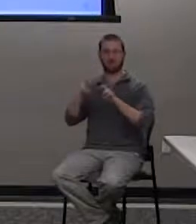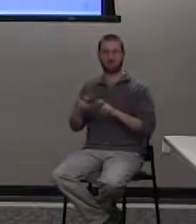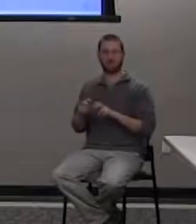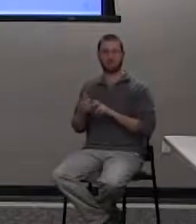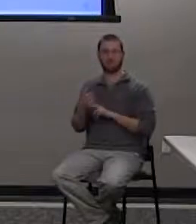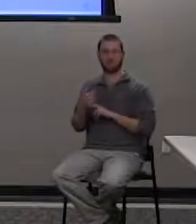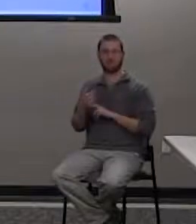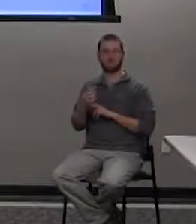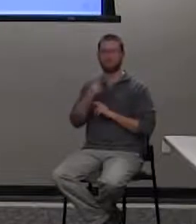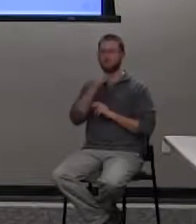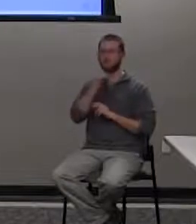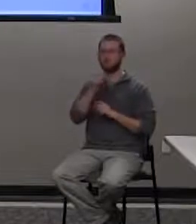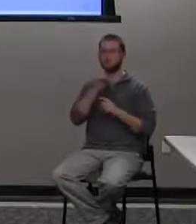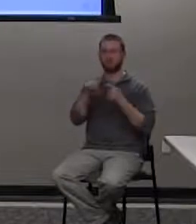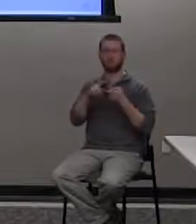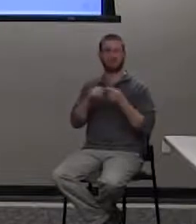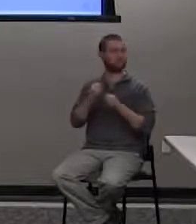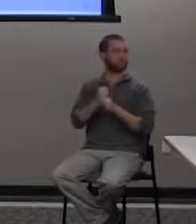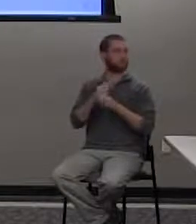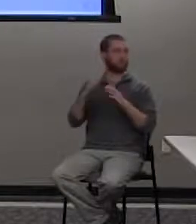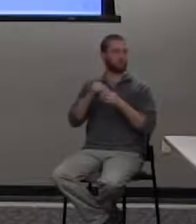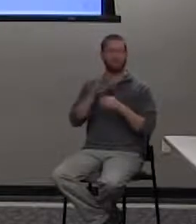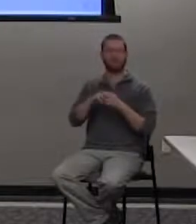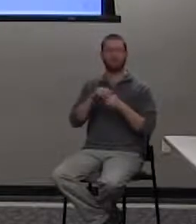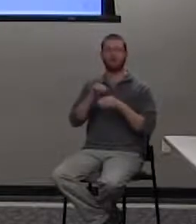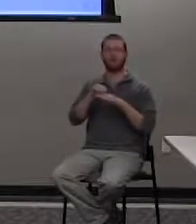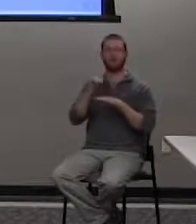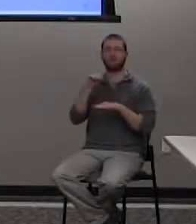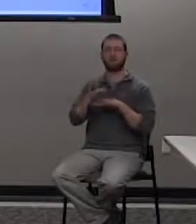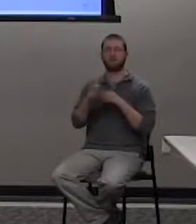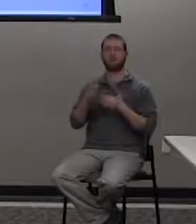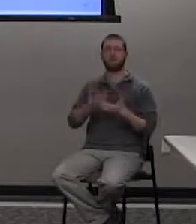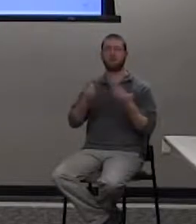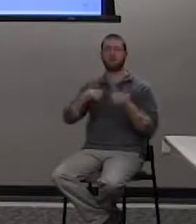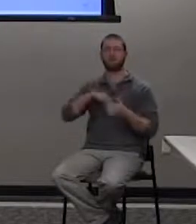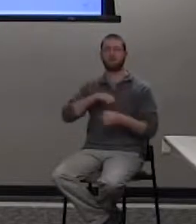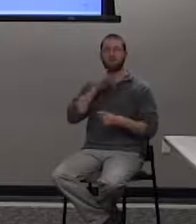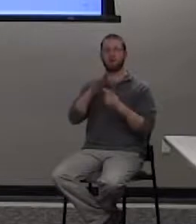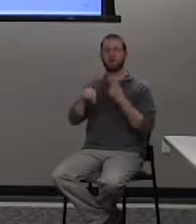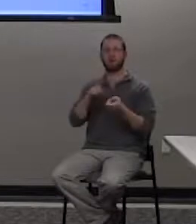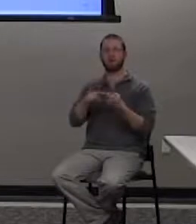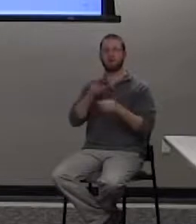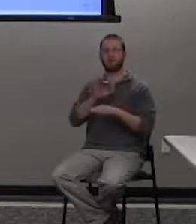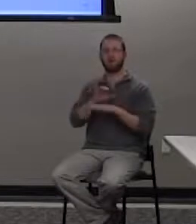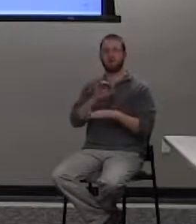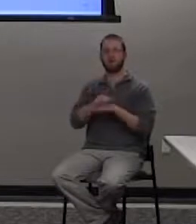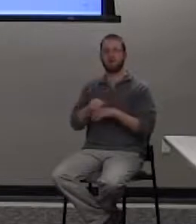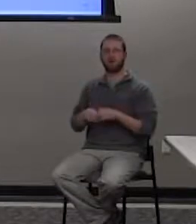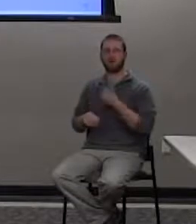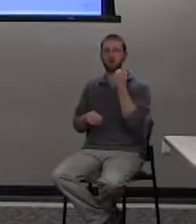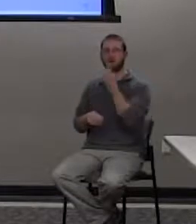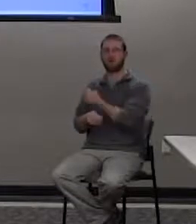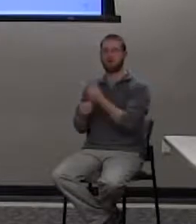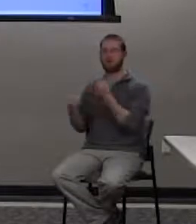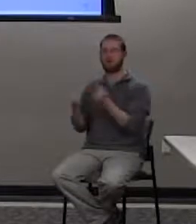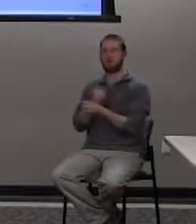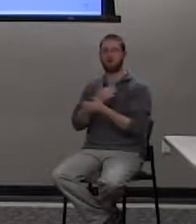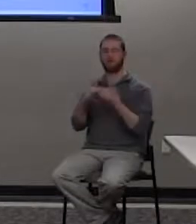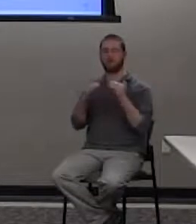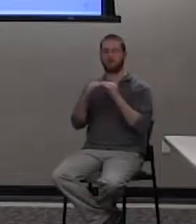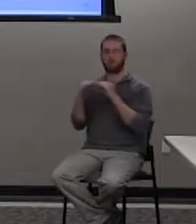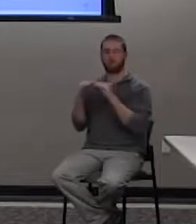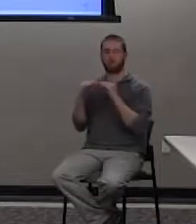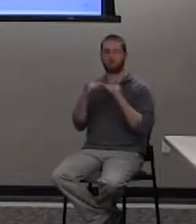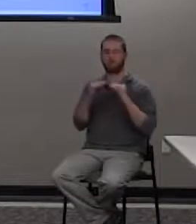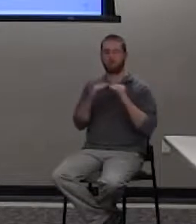not talk about growth, and that affects an awful lot of what we're talking about tonight. All things being equal, without